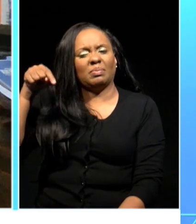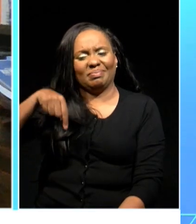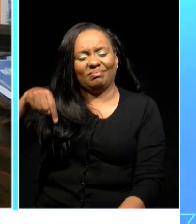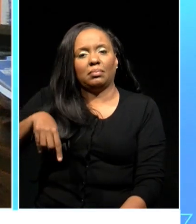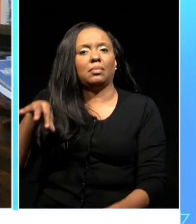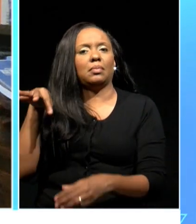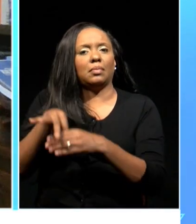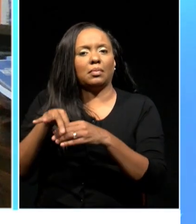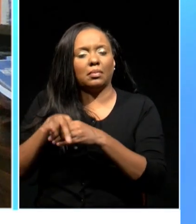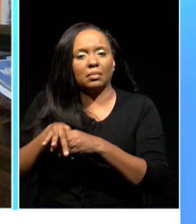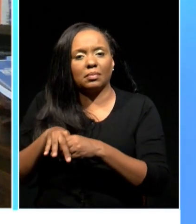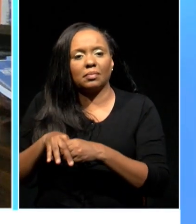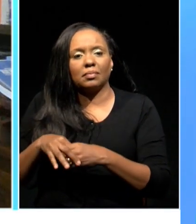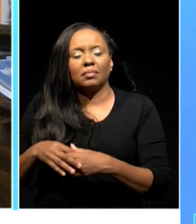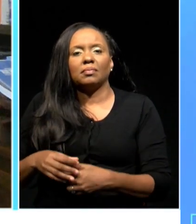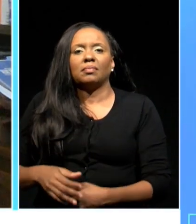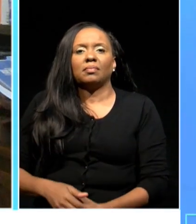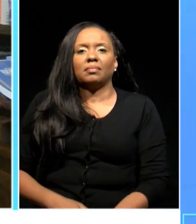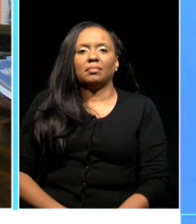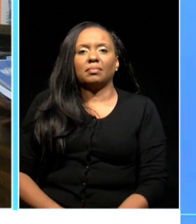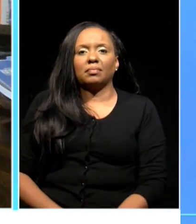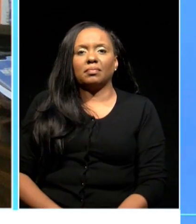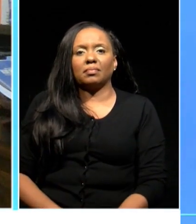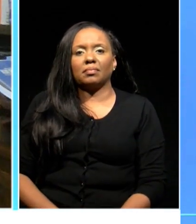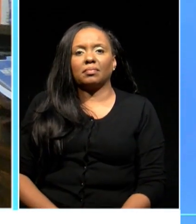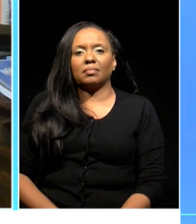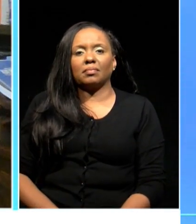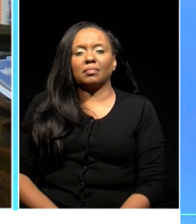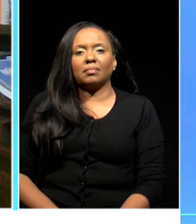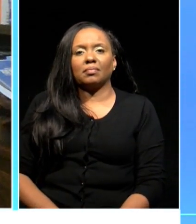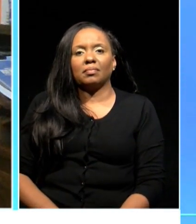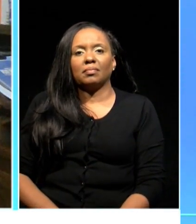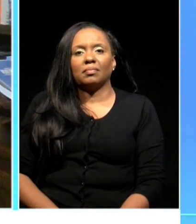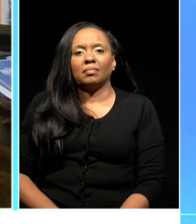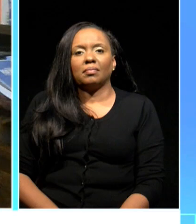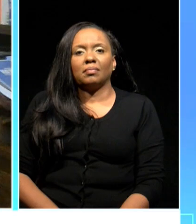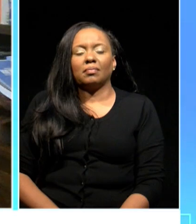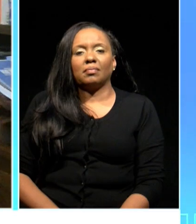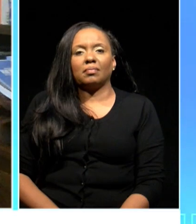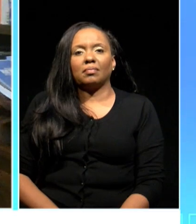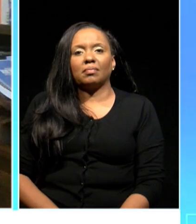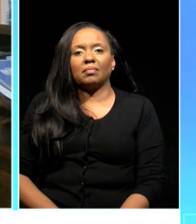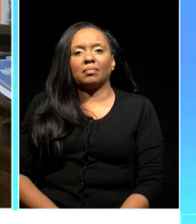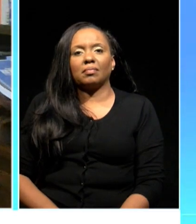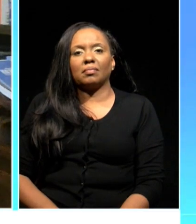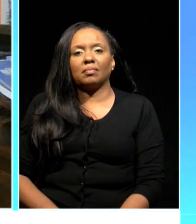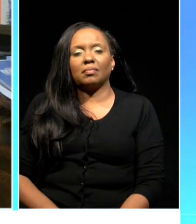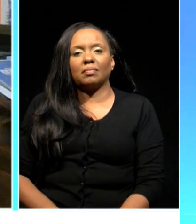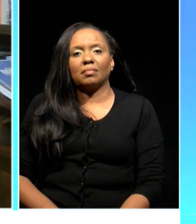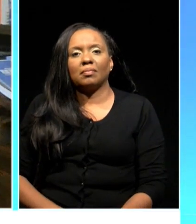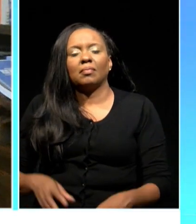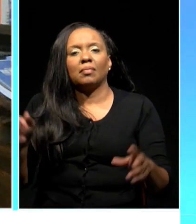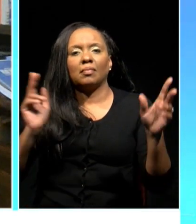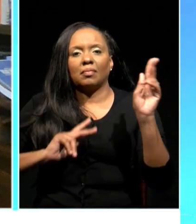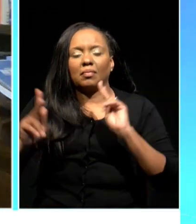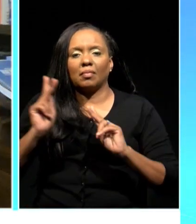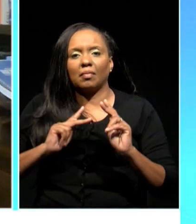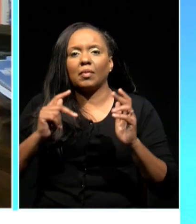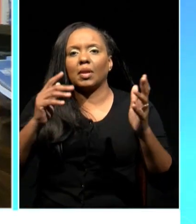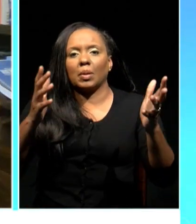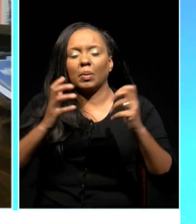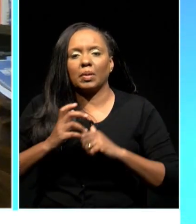had the issue of persons wishing to see a very unified, very